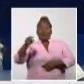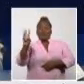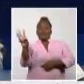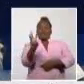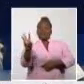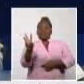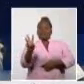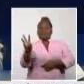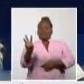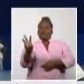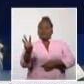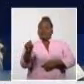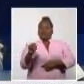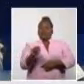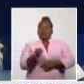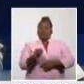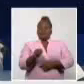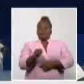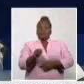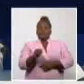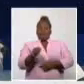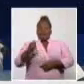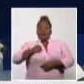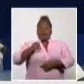The lethality rate in the Americas is